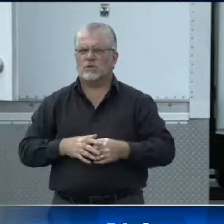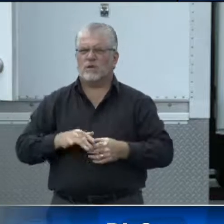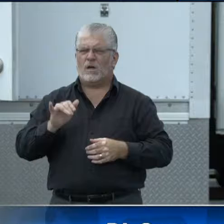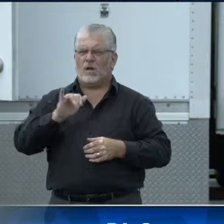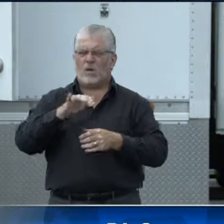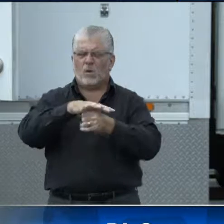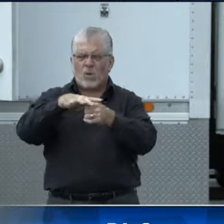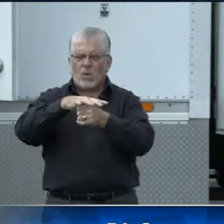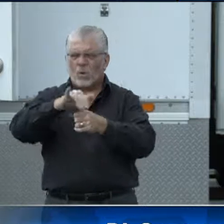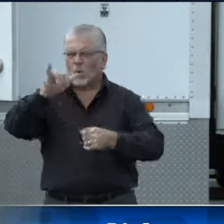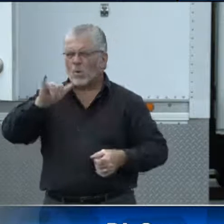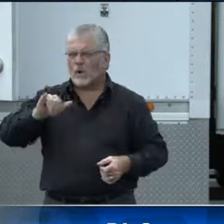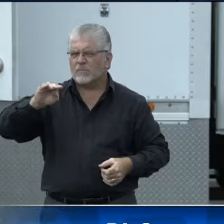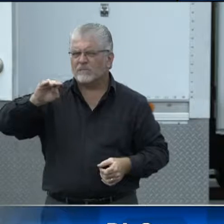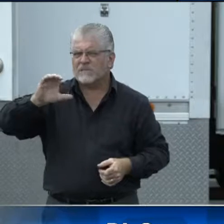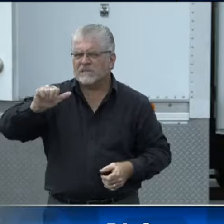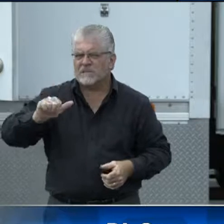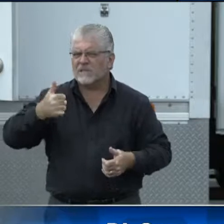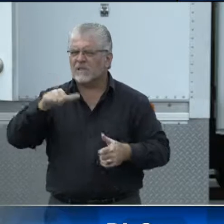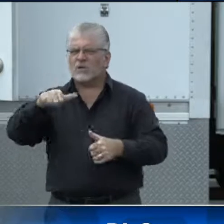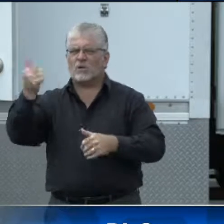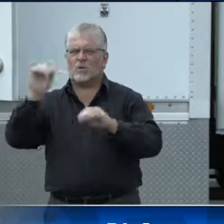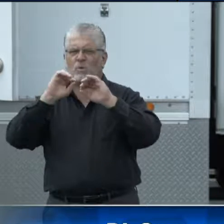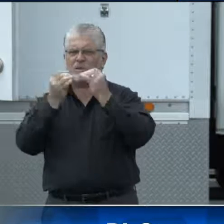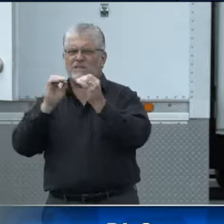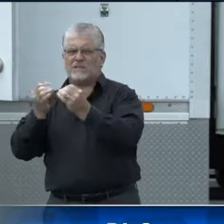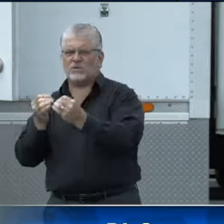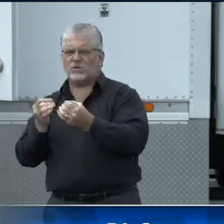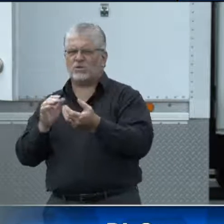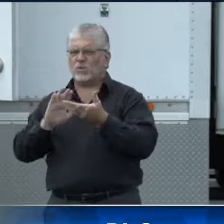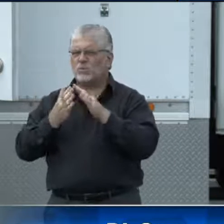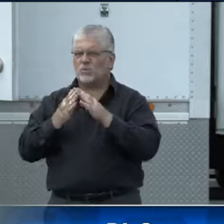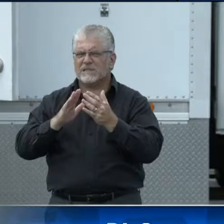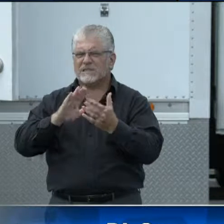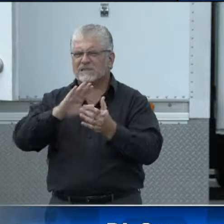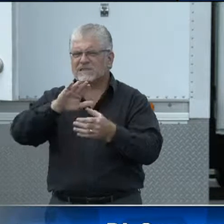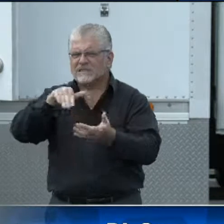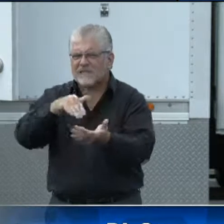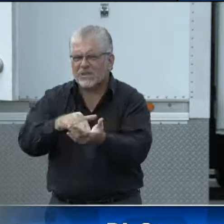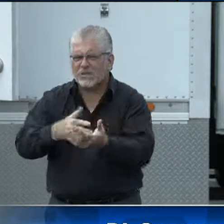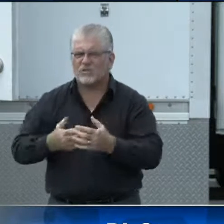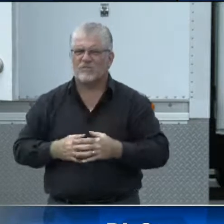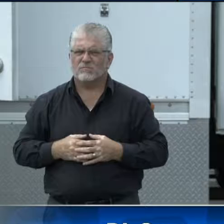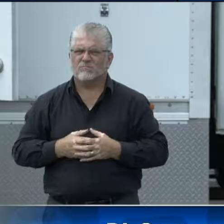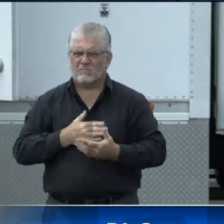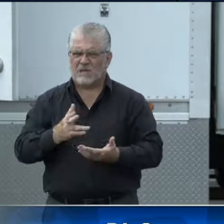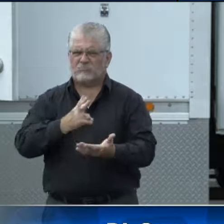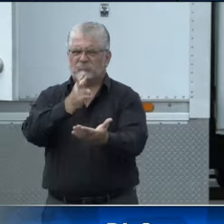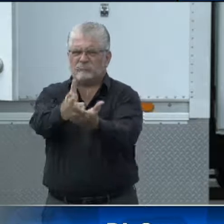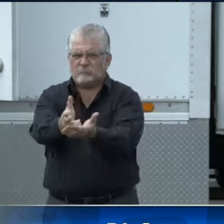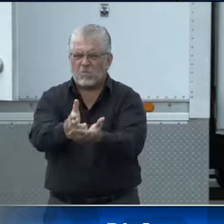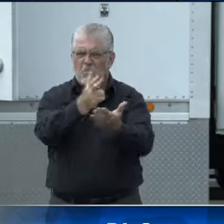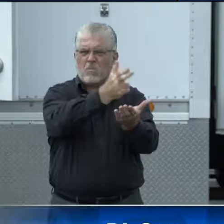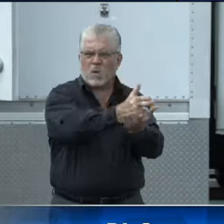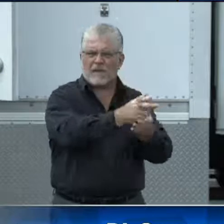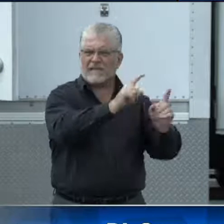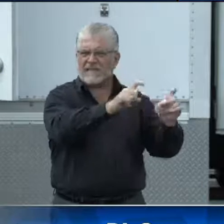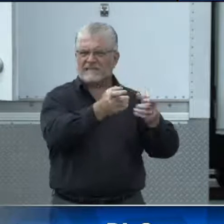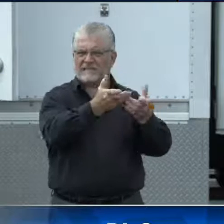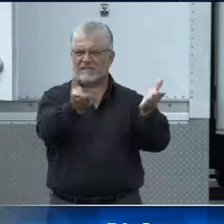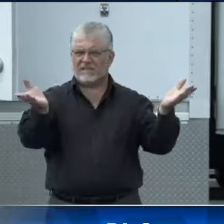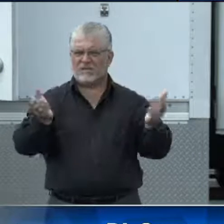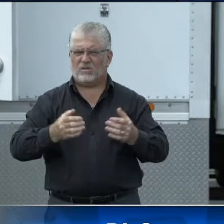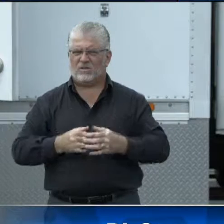YMCA organization, or at a local community center. It is currently scheduled to be in Philadelphia and its